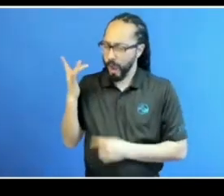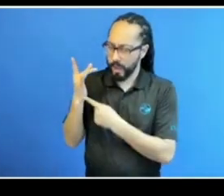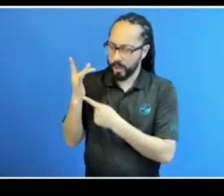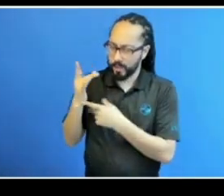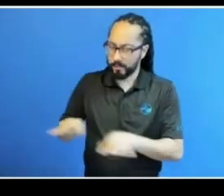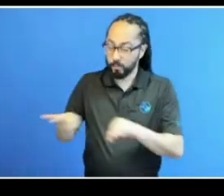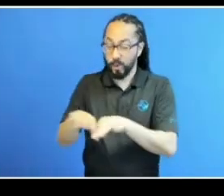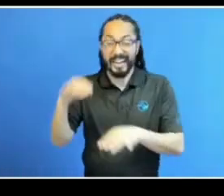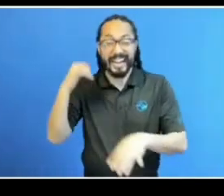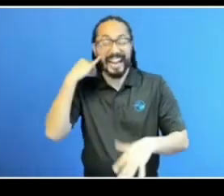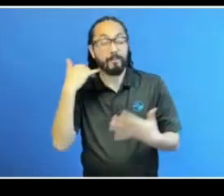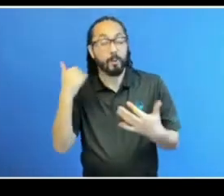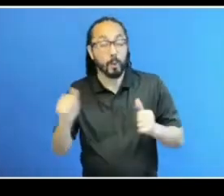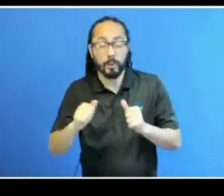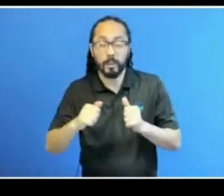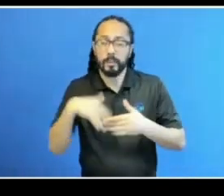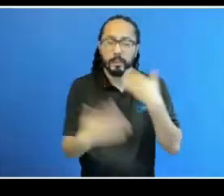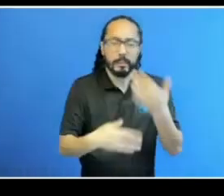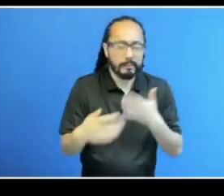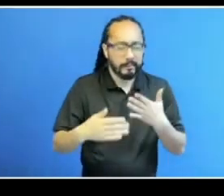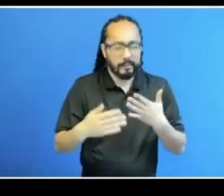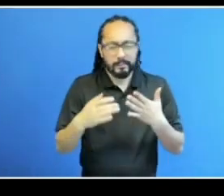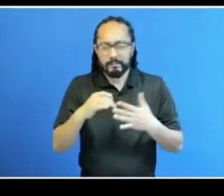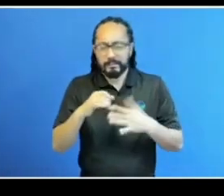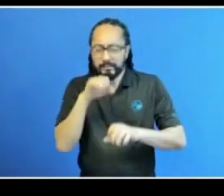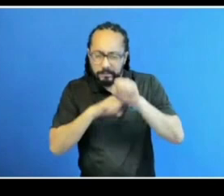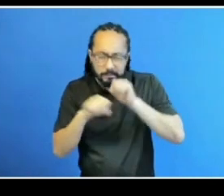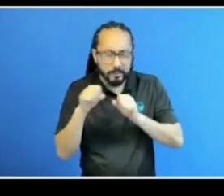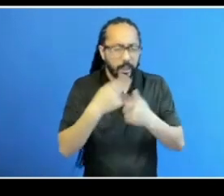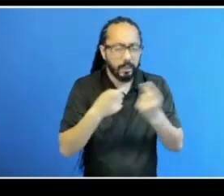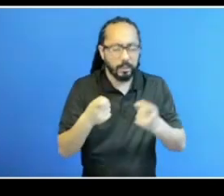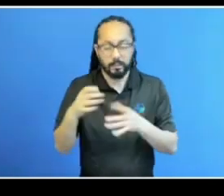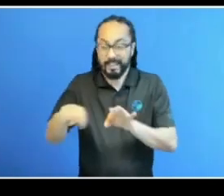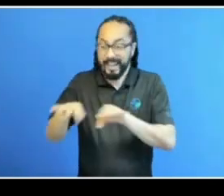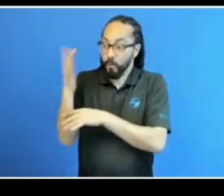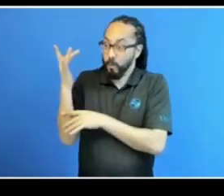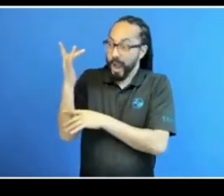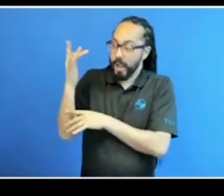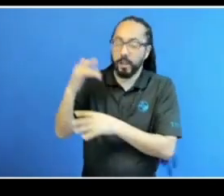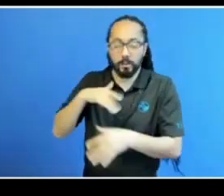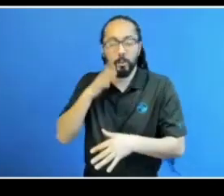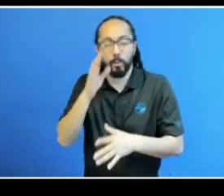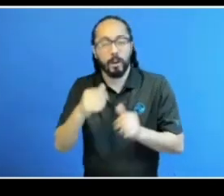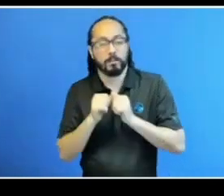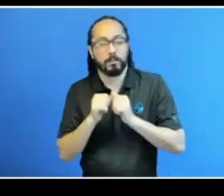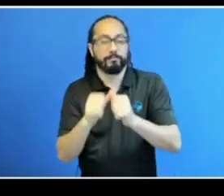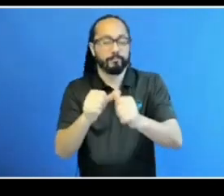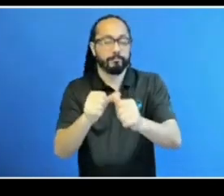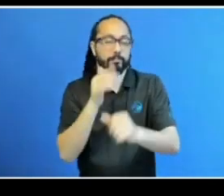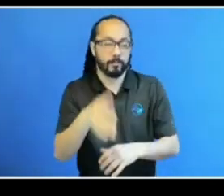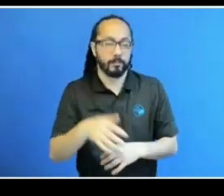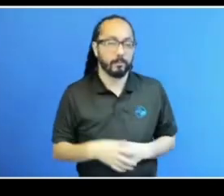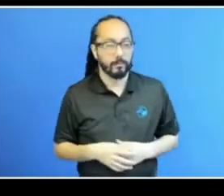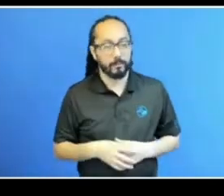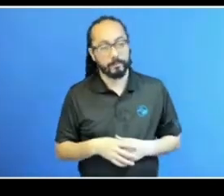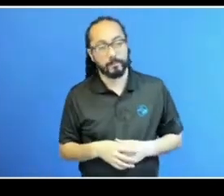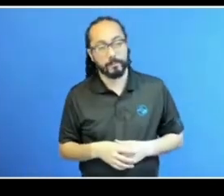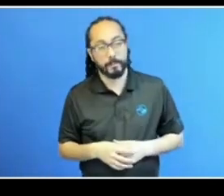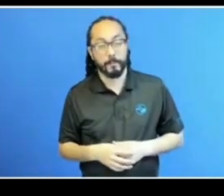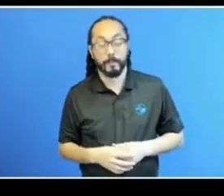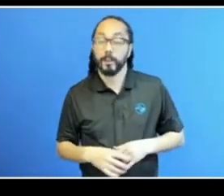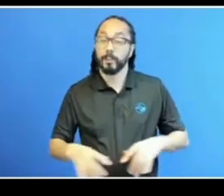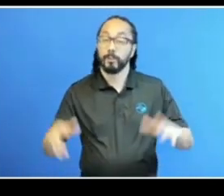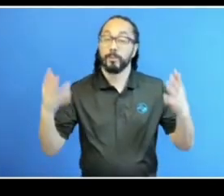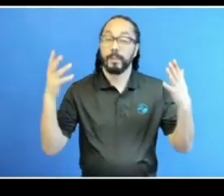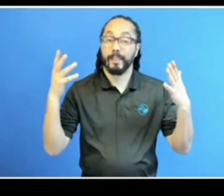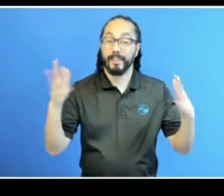you know. So I think that that's very important to consider. That's pretty much it